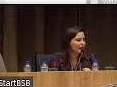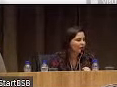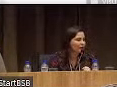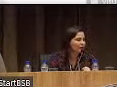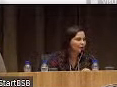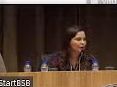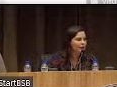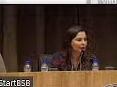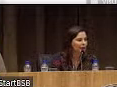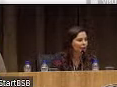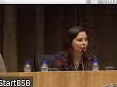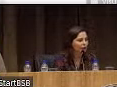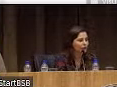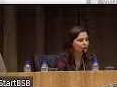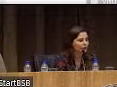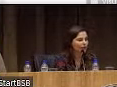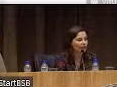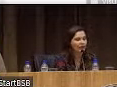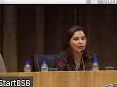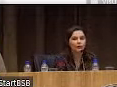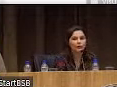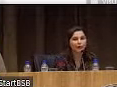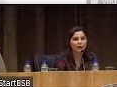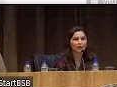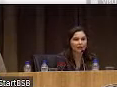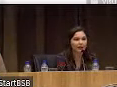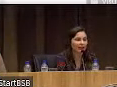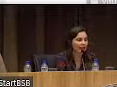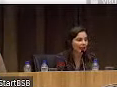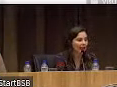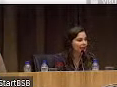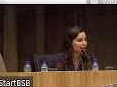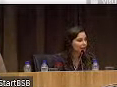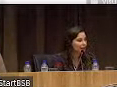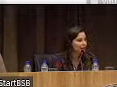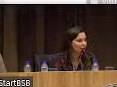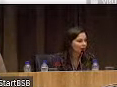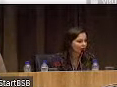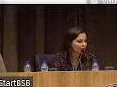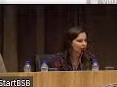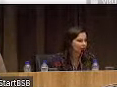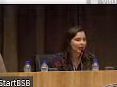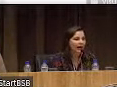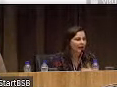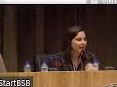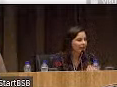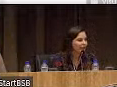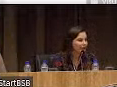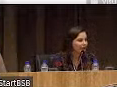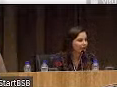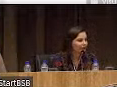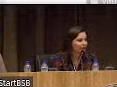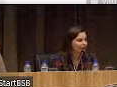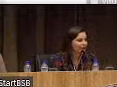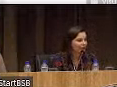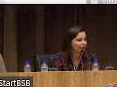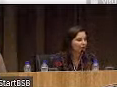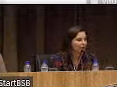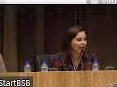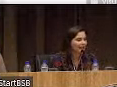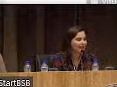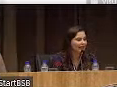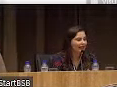Finally, I would like to talk about producing this information through COVID. It's extremely important to extract